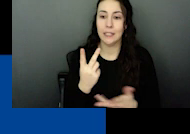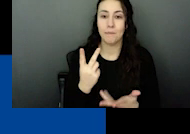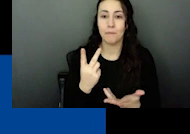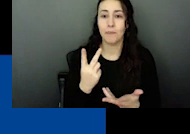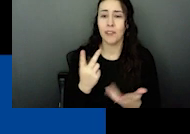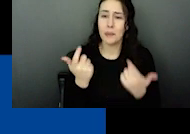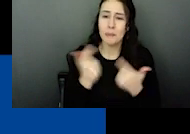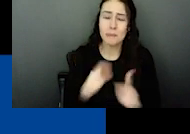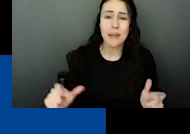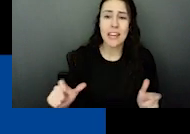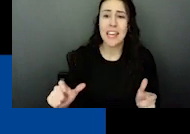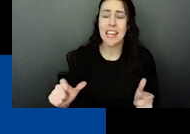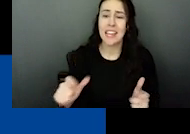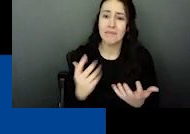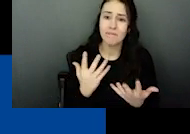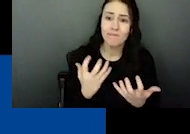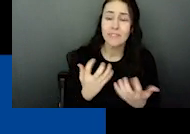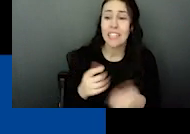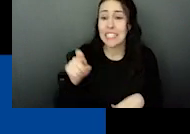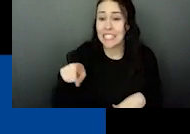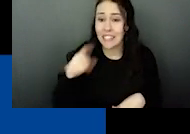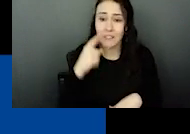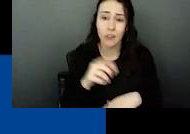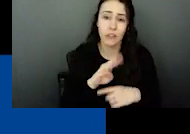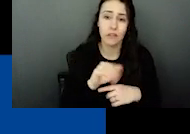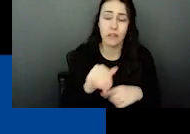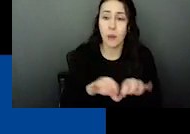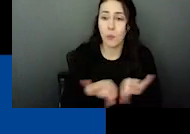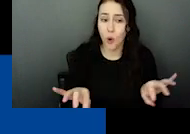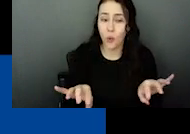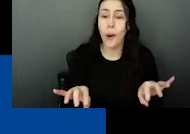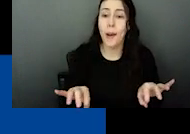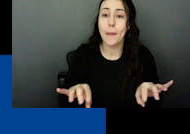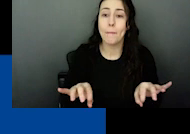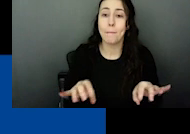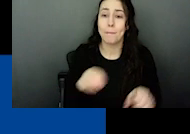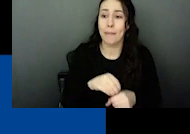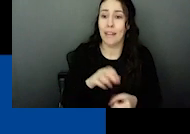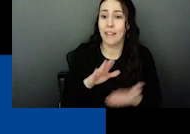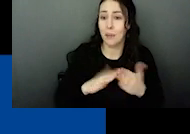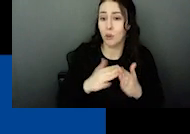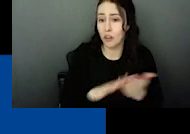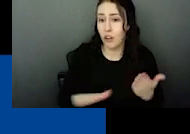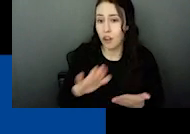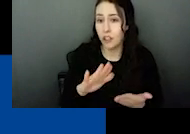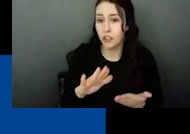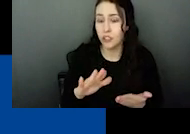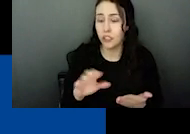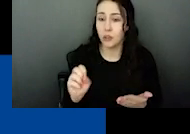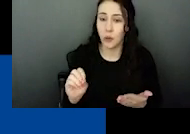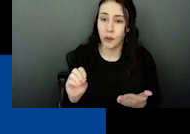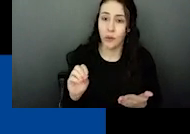a huge desire and a need for these baccalaureate programs at our community colleges. And so the process